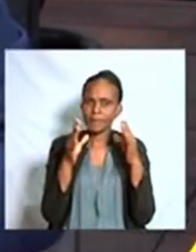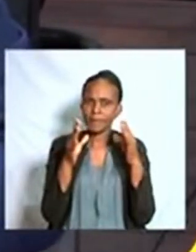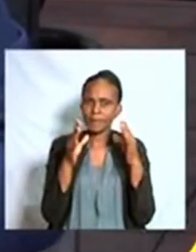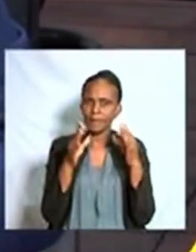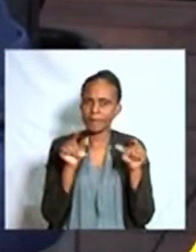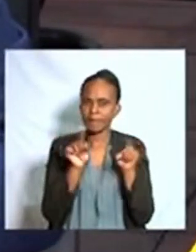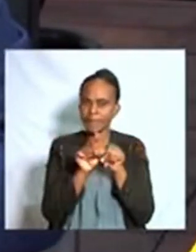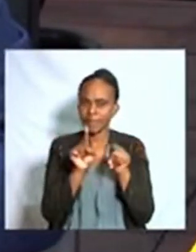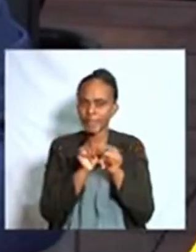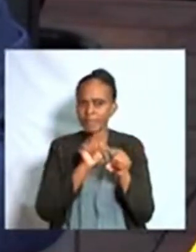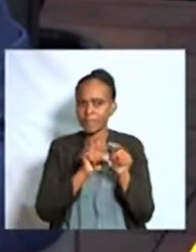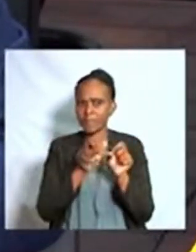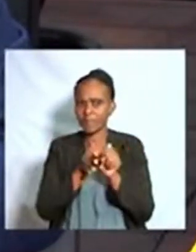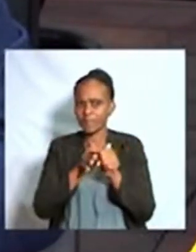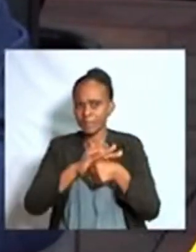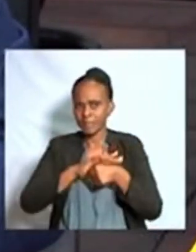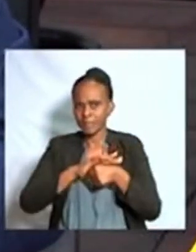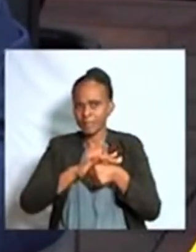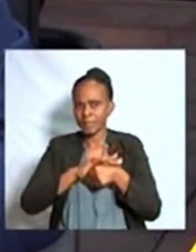COVID-19, such that